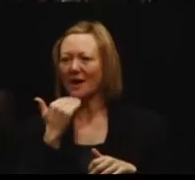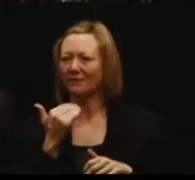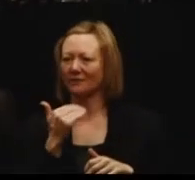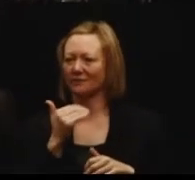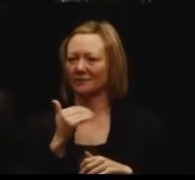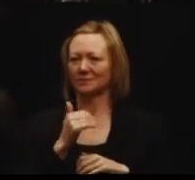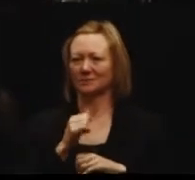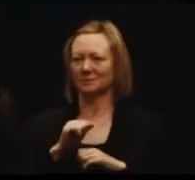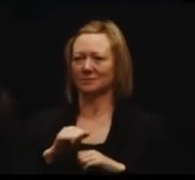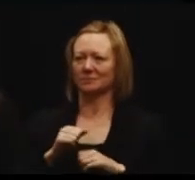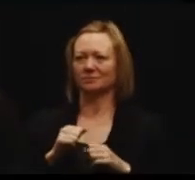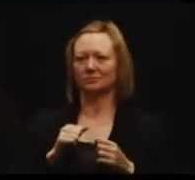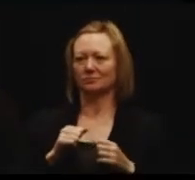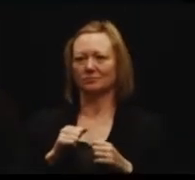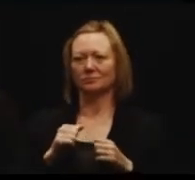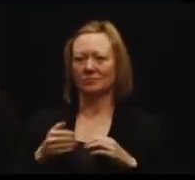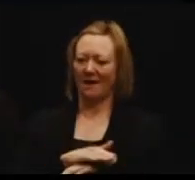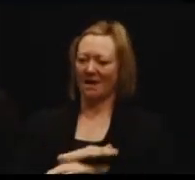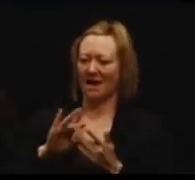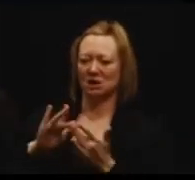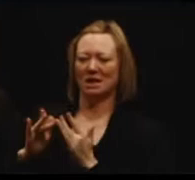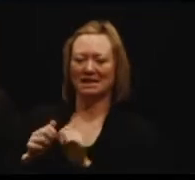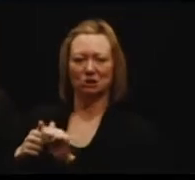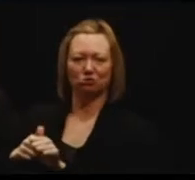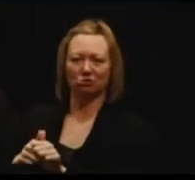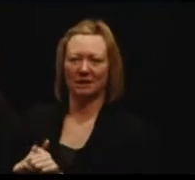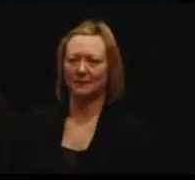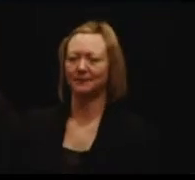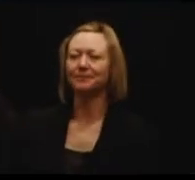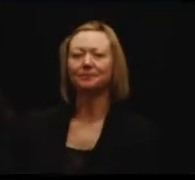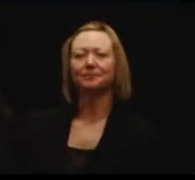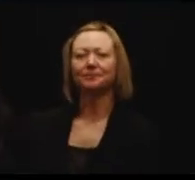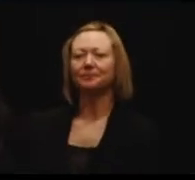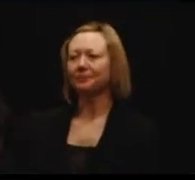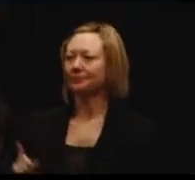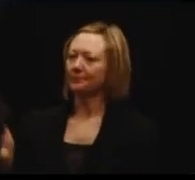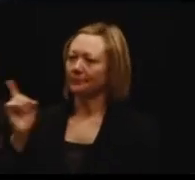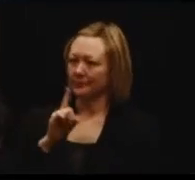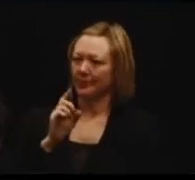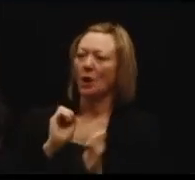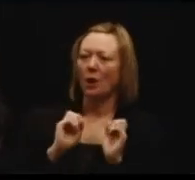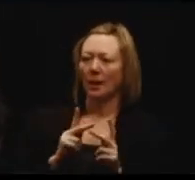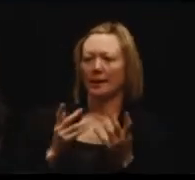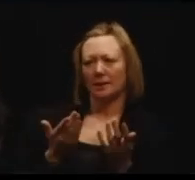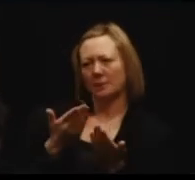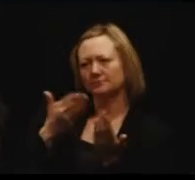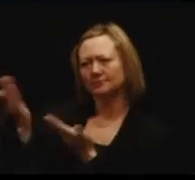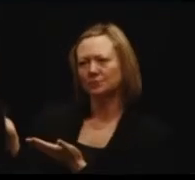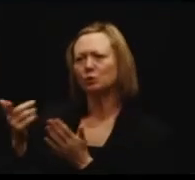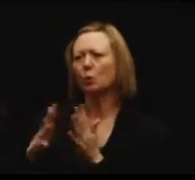to use the internet. Thank you. Now let's switch to William Rolleston.